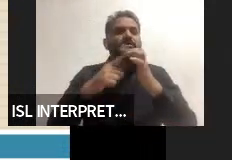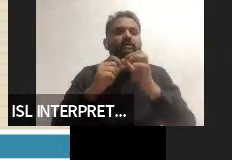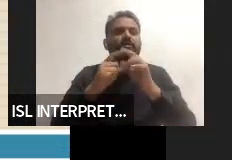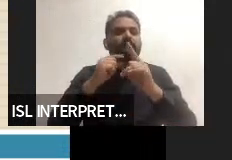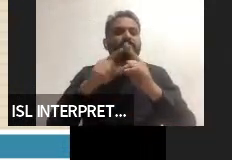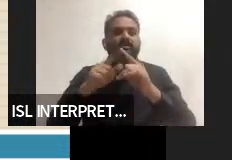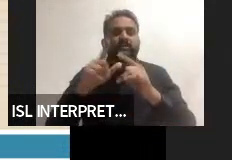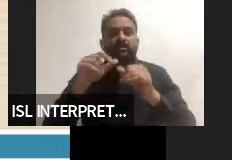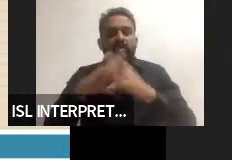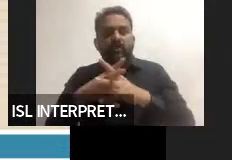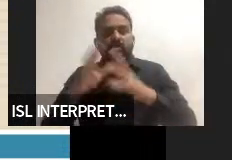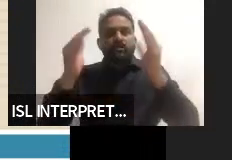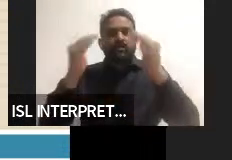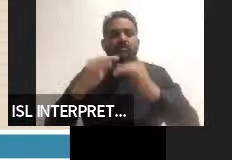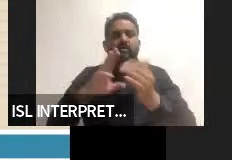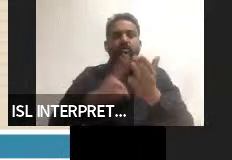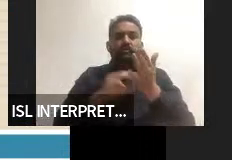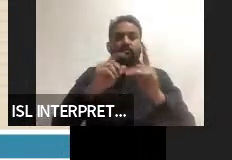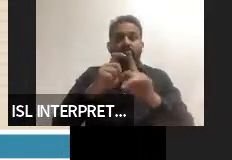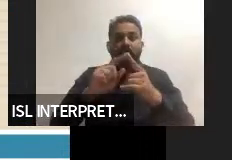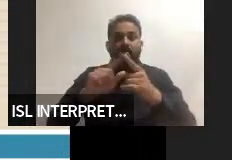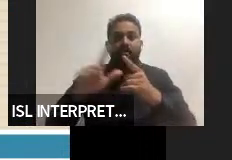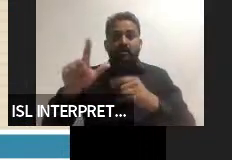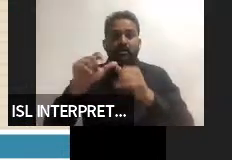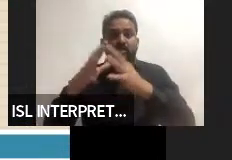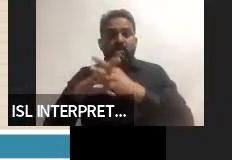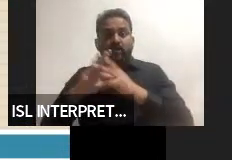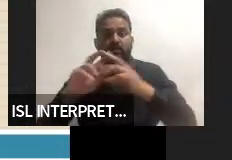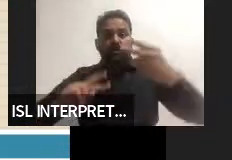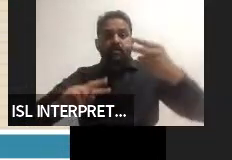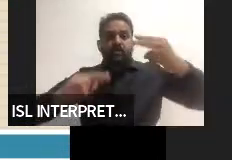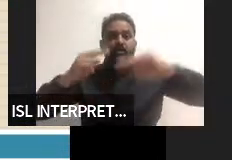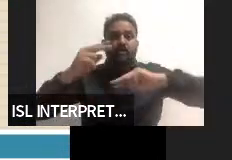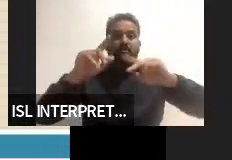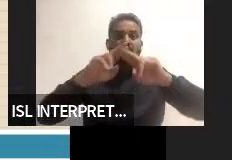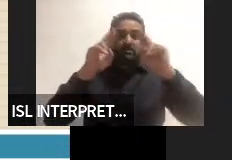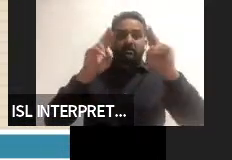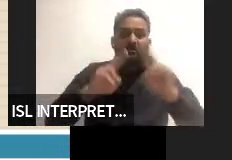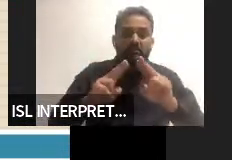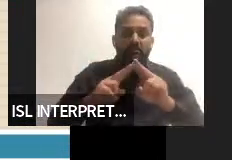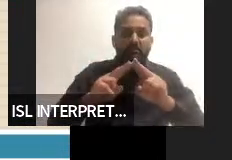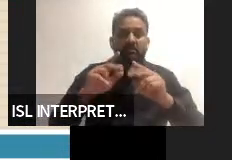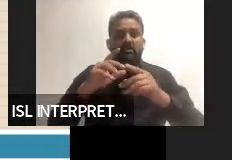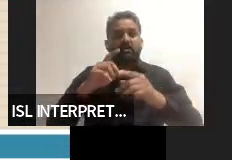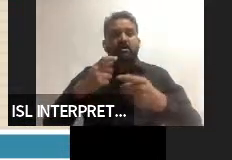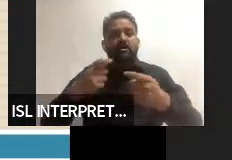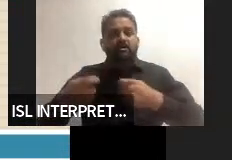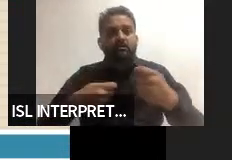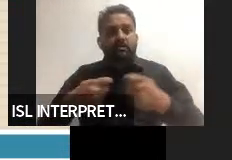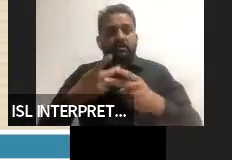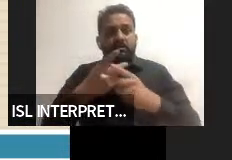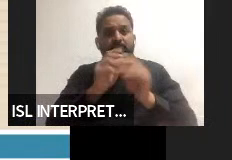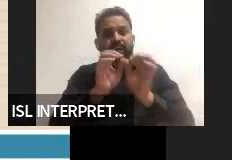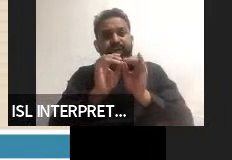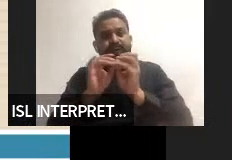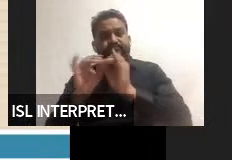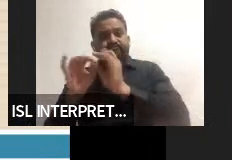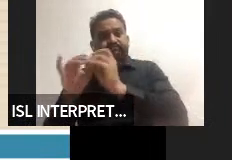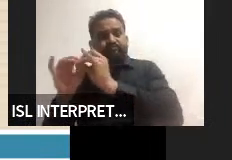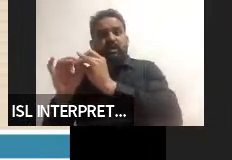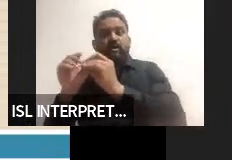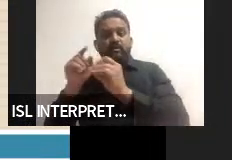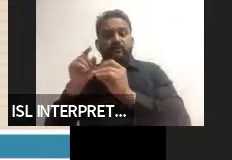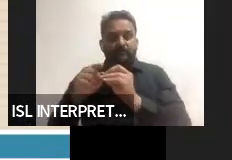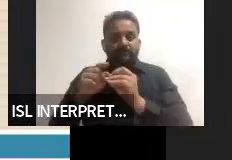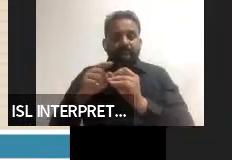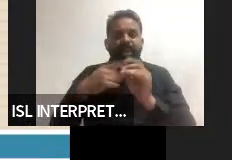writing UNCITRAL model law on international commercial arbitration, if you are using full, then it will go on just